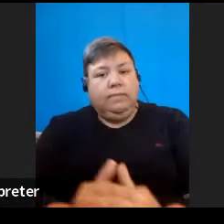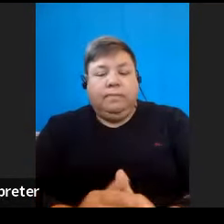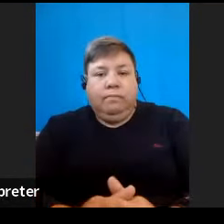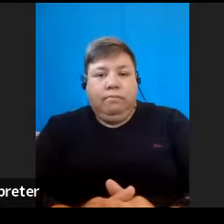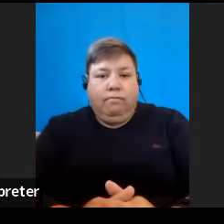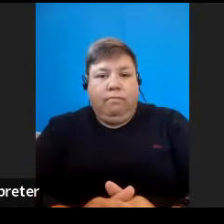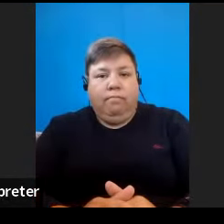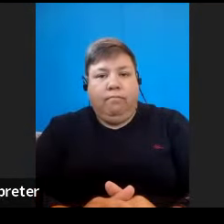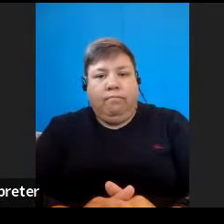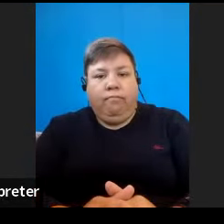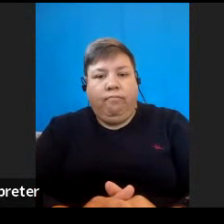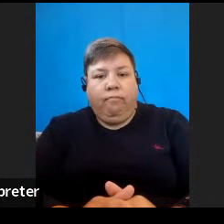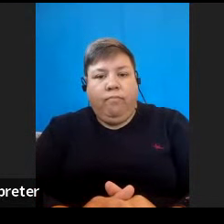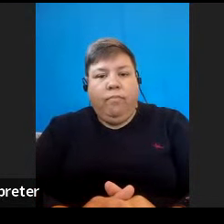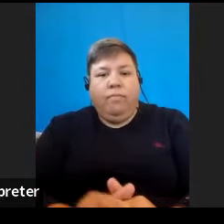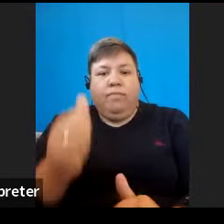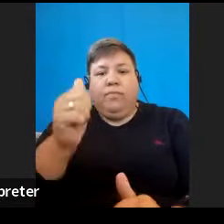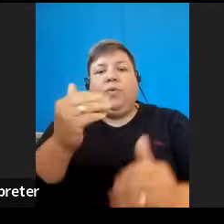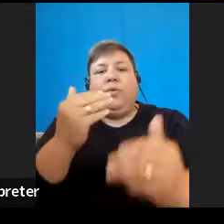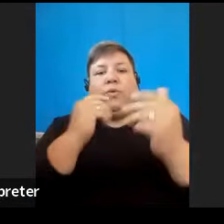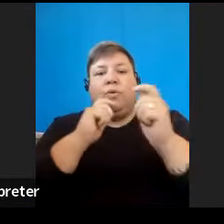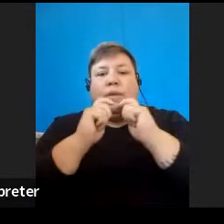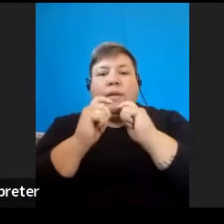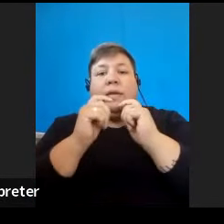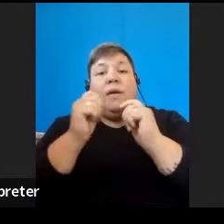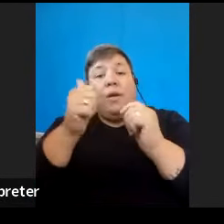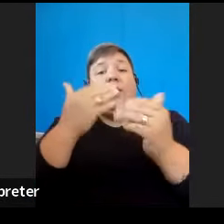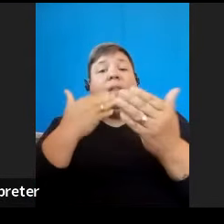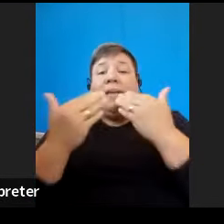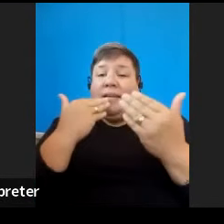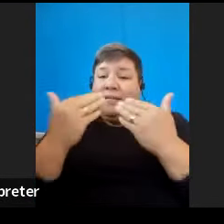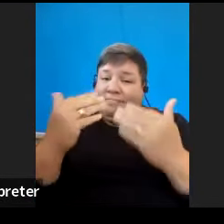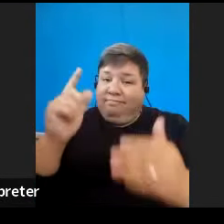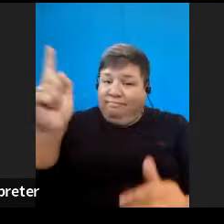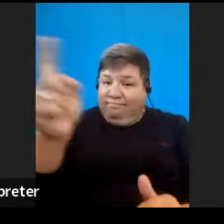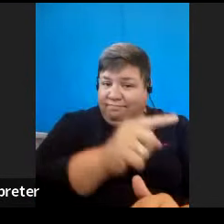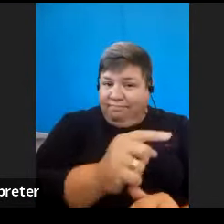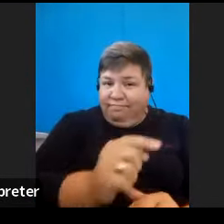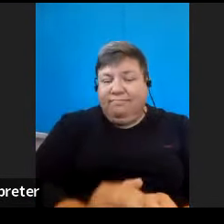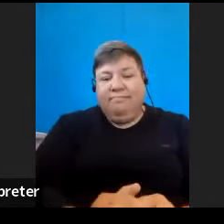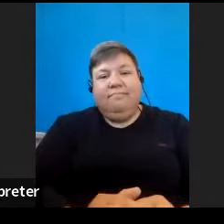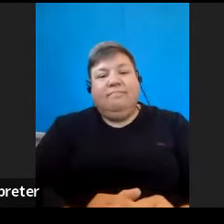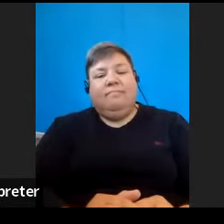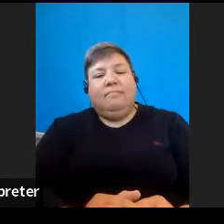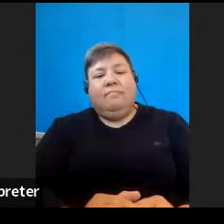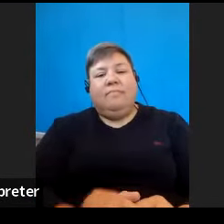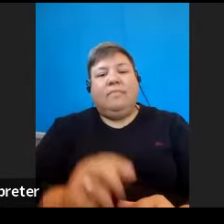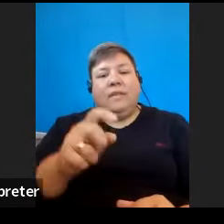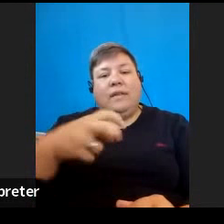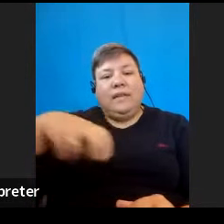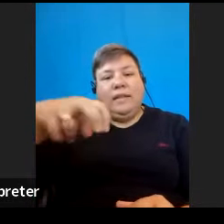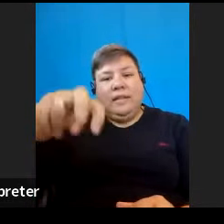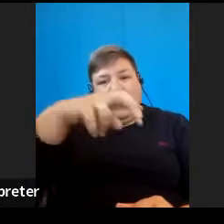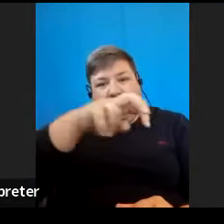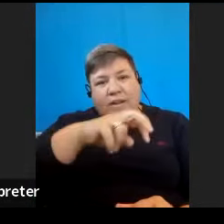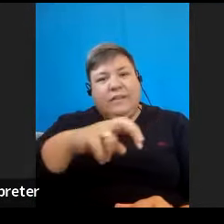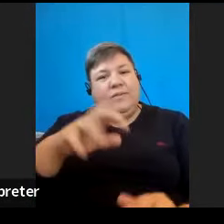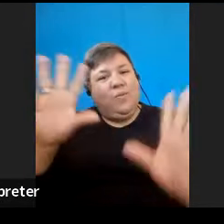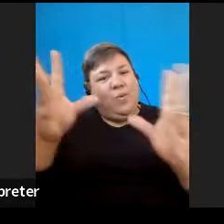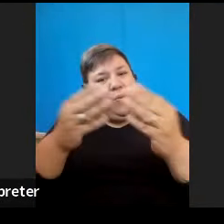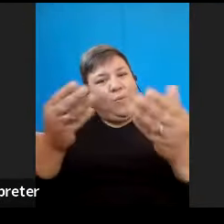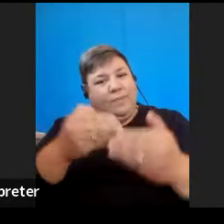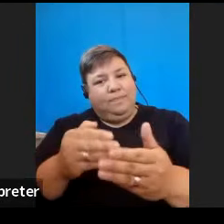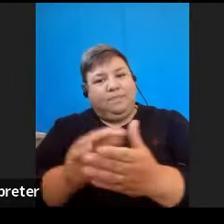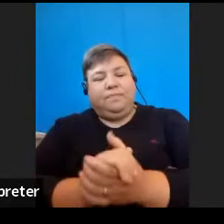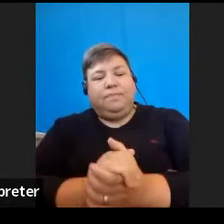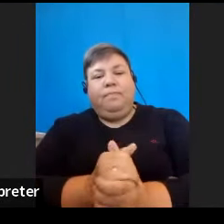Good evening to the traders and travelers. Thank you, Mr. Moderator.